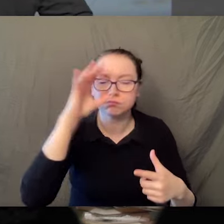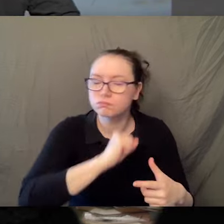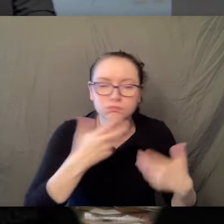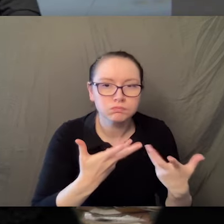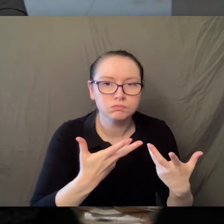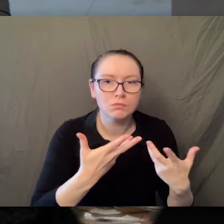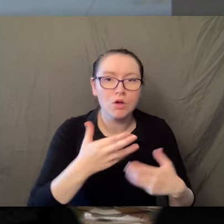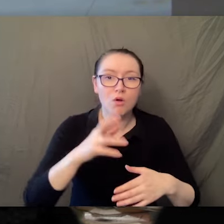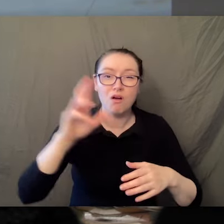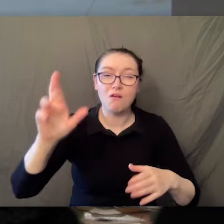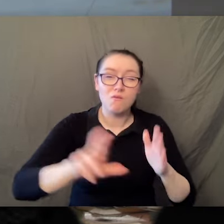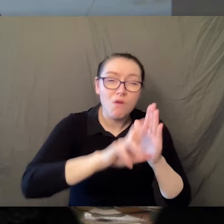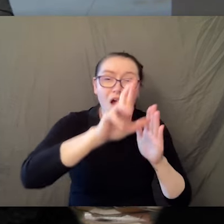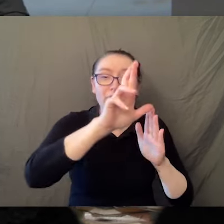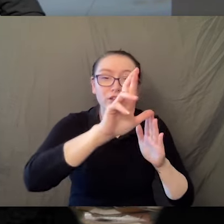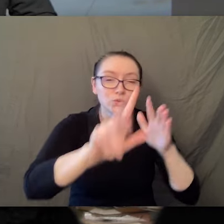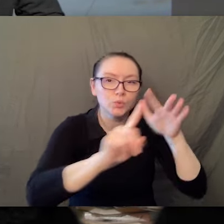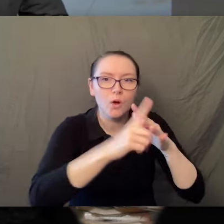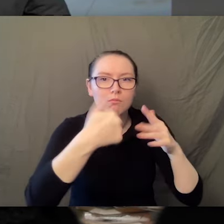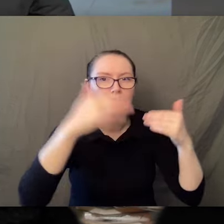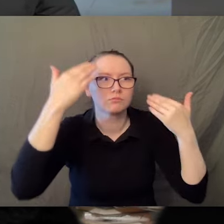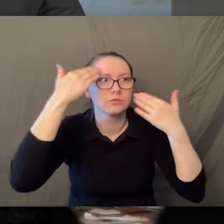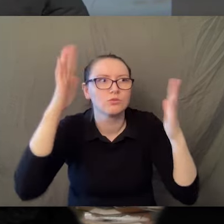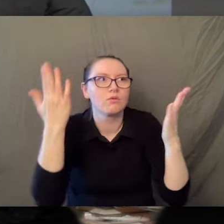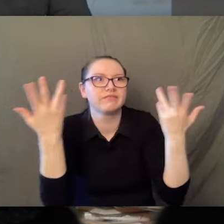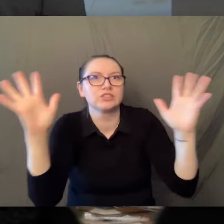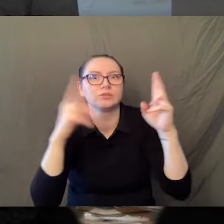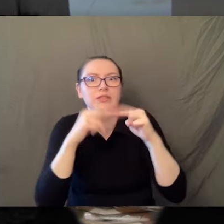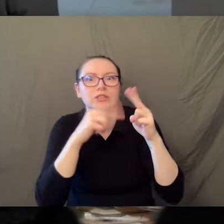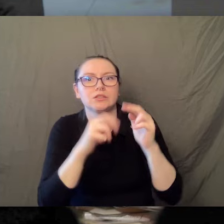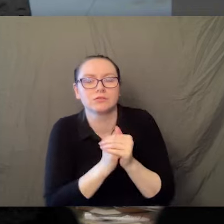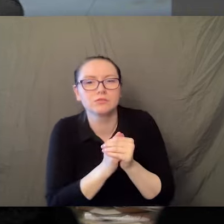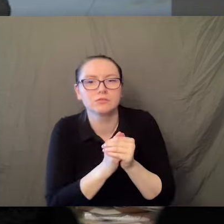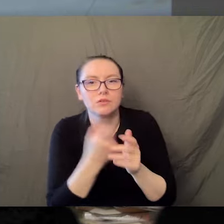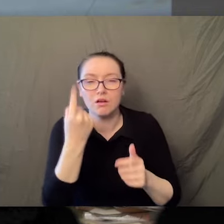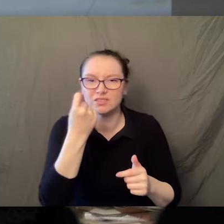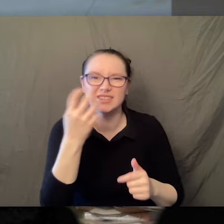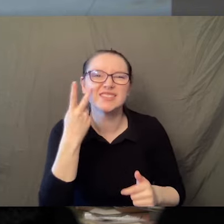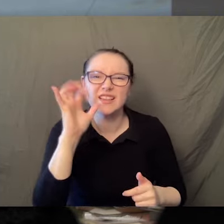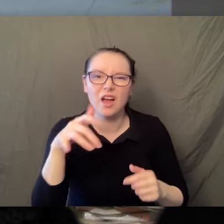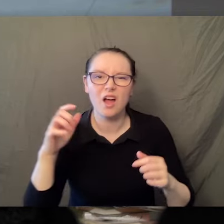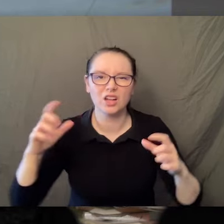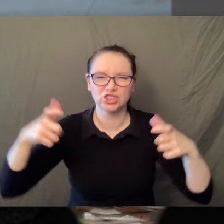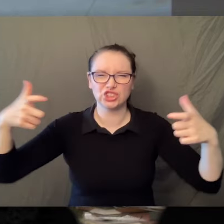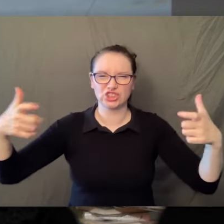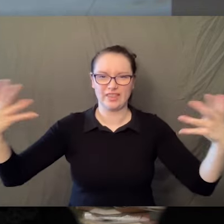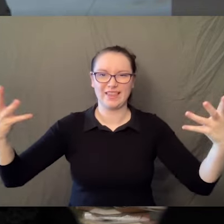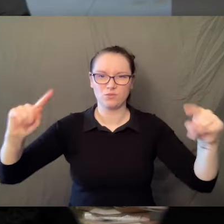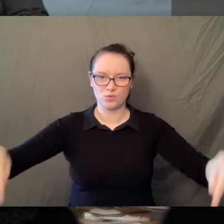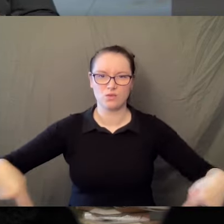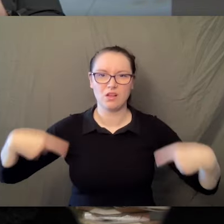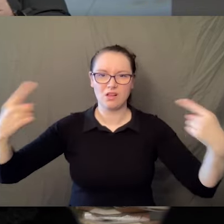up. How are you going to launch it? Hell, how are you going to roll it to the pad? Fun fact, see that giant thing on wheels in the